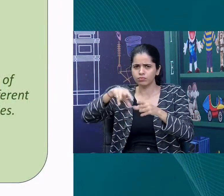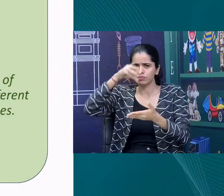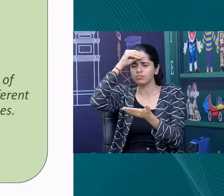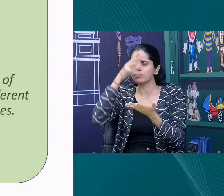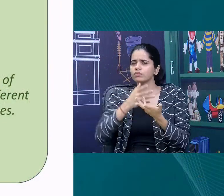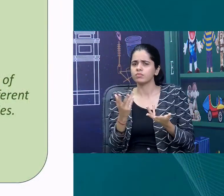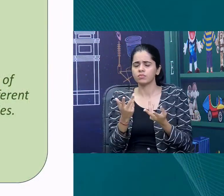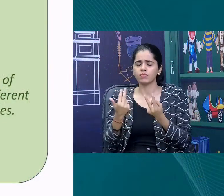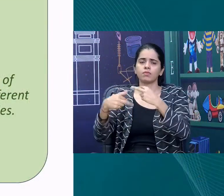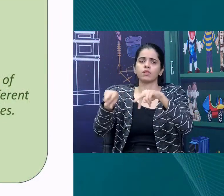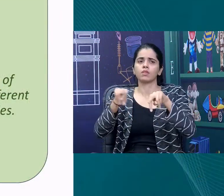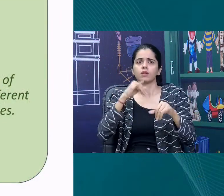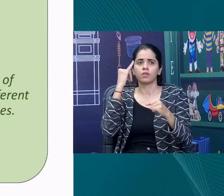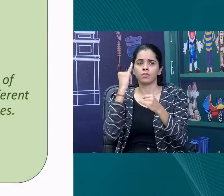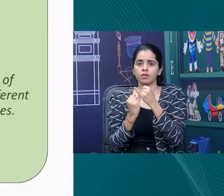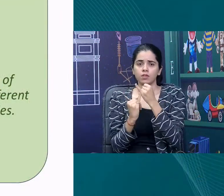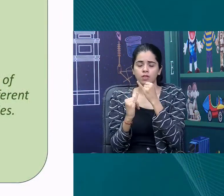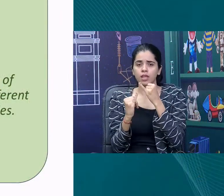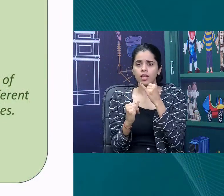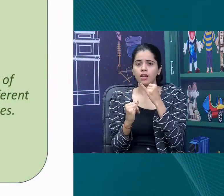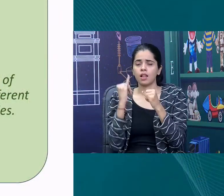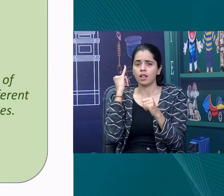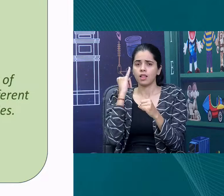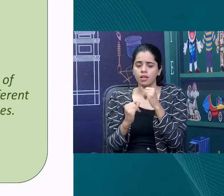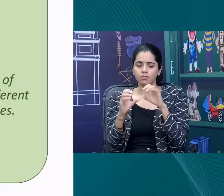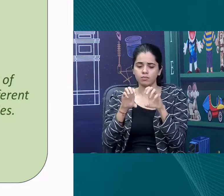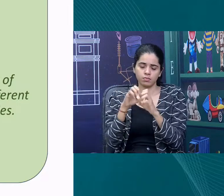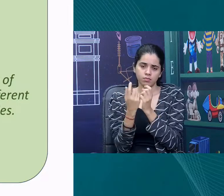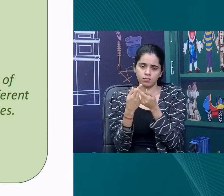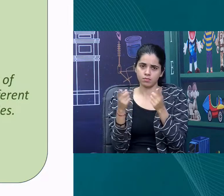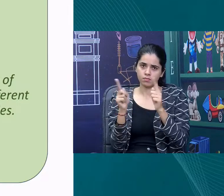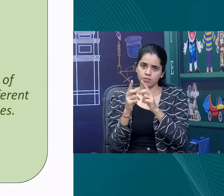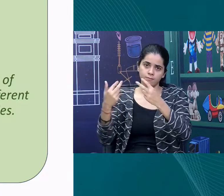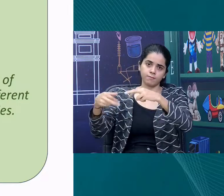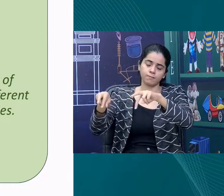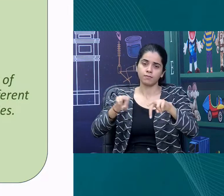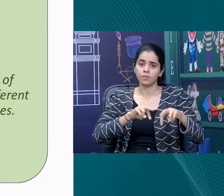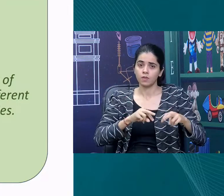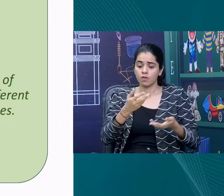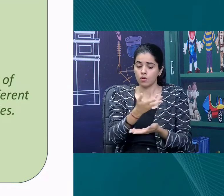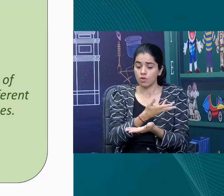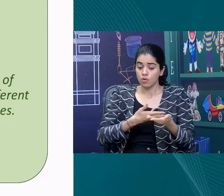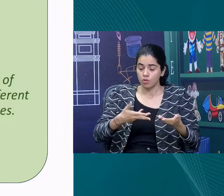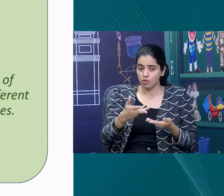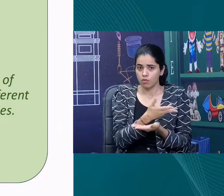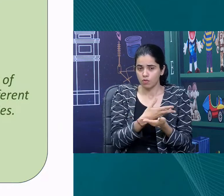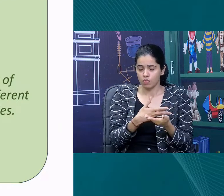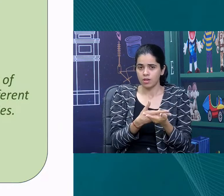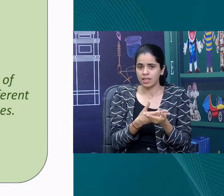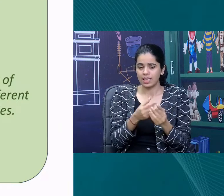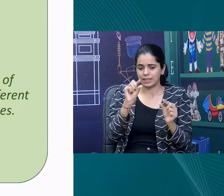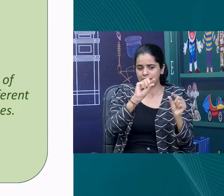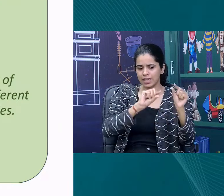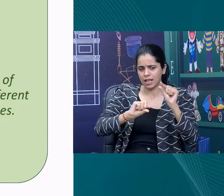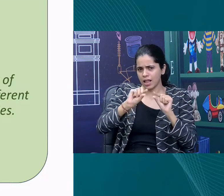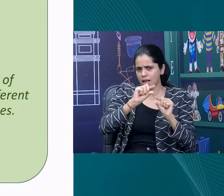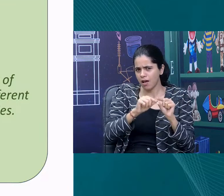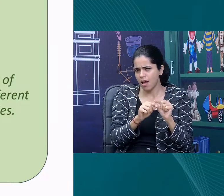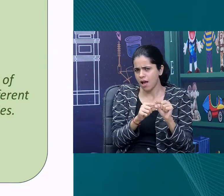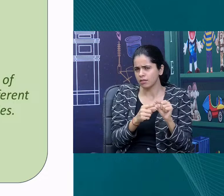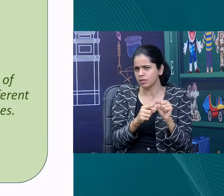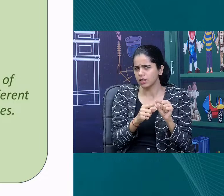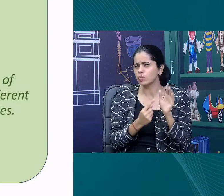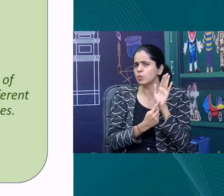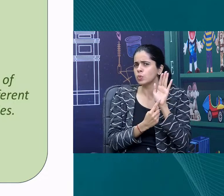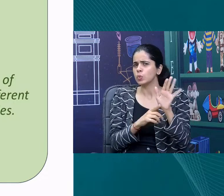prior knowledge. And then they came to the classroom, and then they discussed about what are the different types of chemical reaction. Children